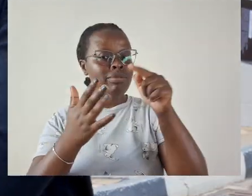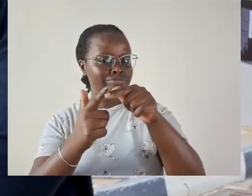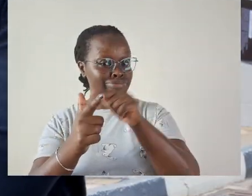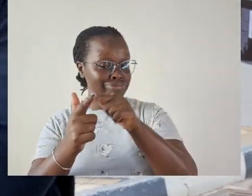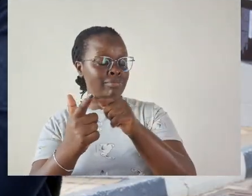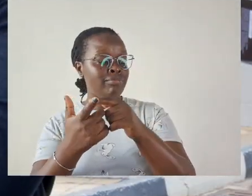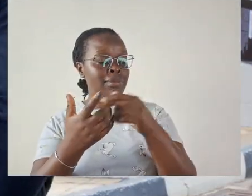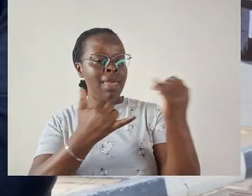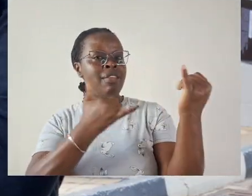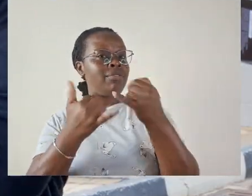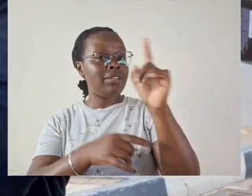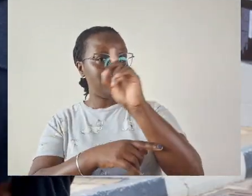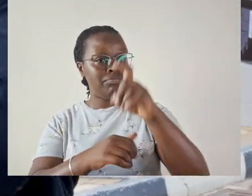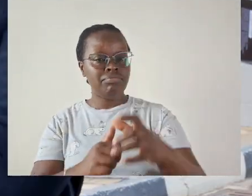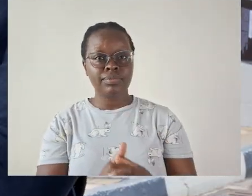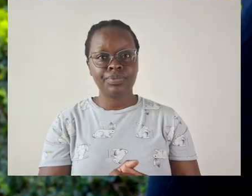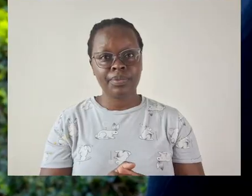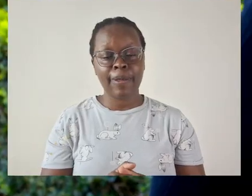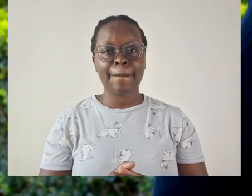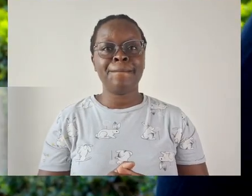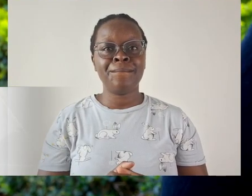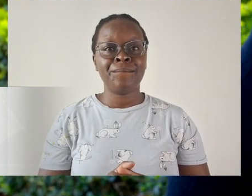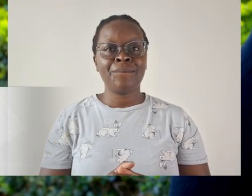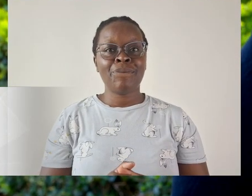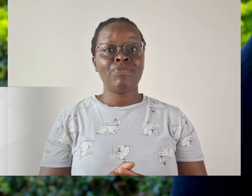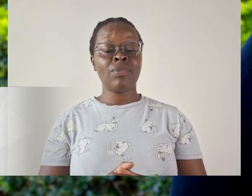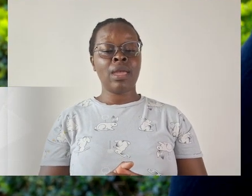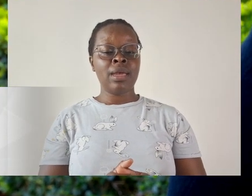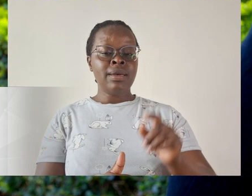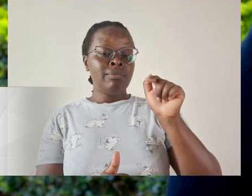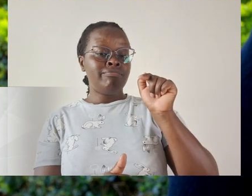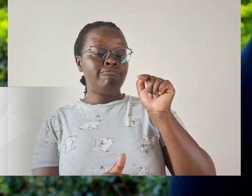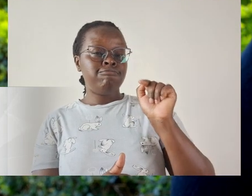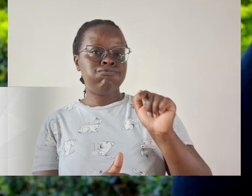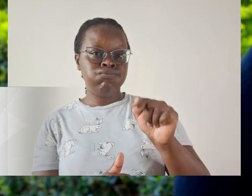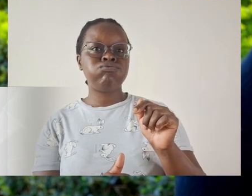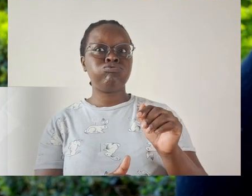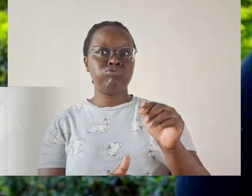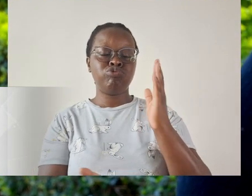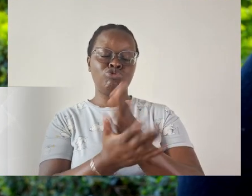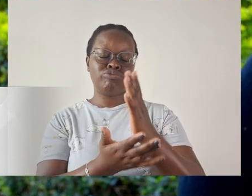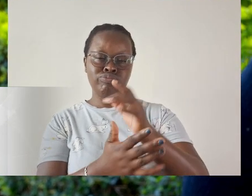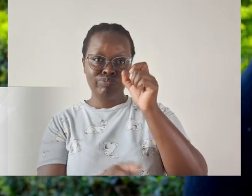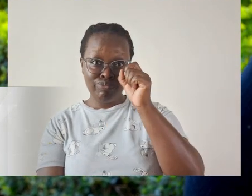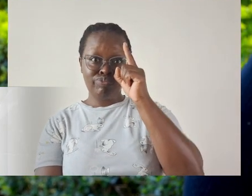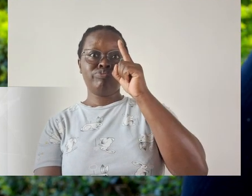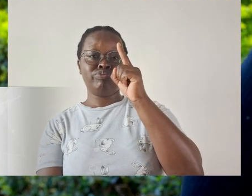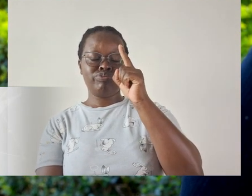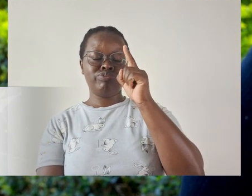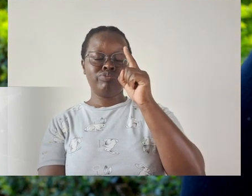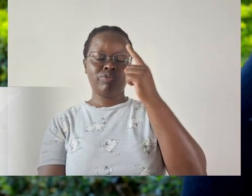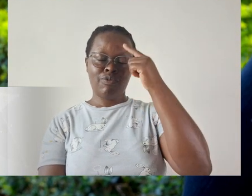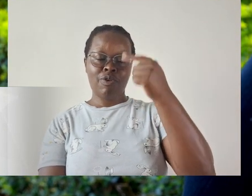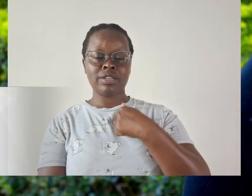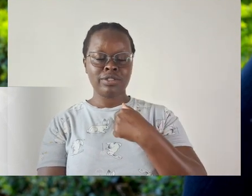such conferences or summits? Yes, this is an eye-opener for us